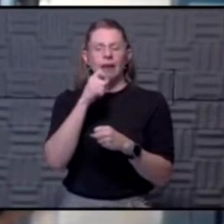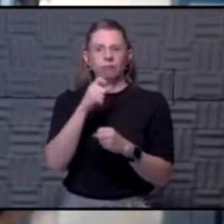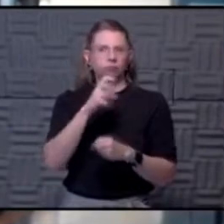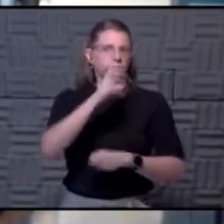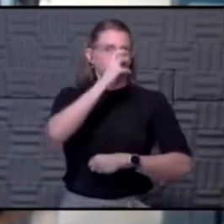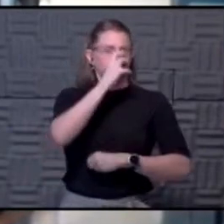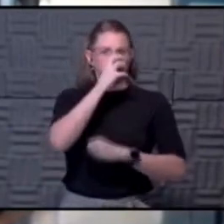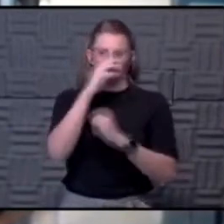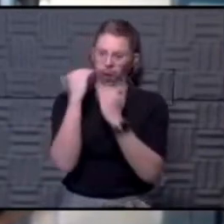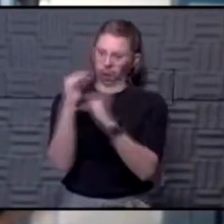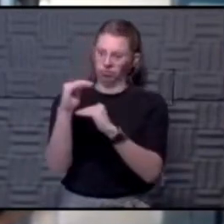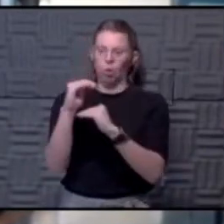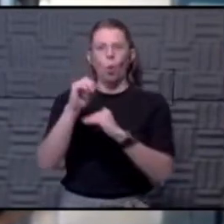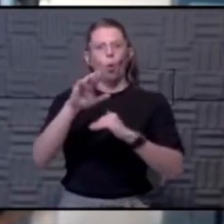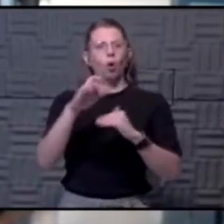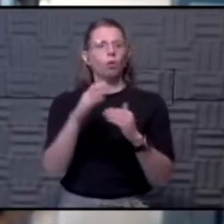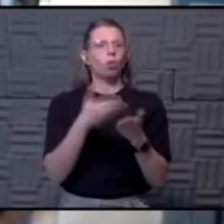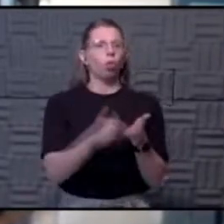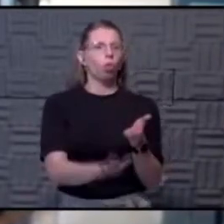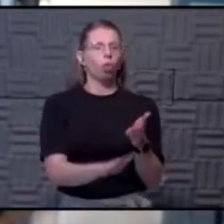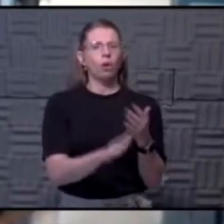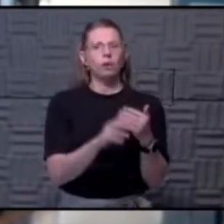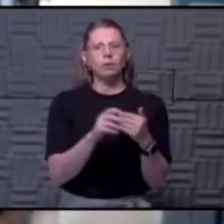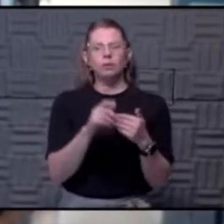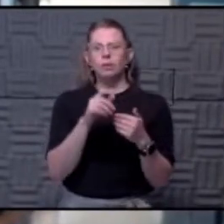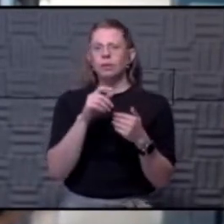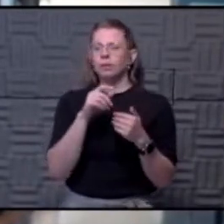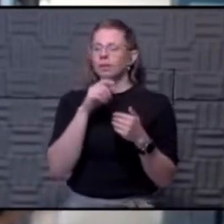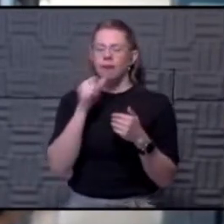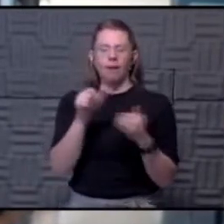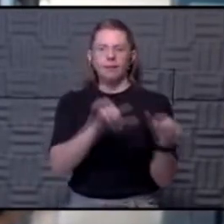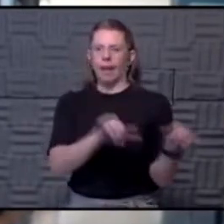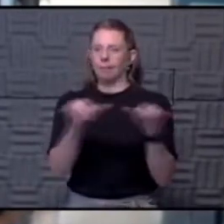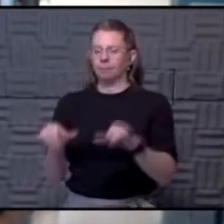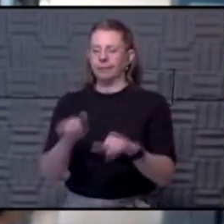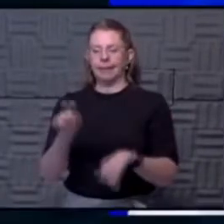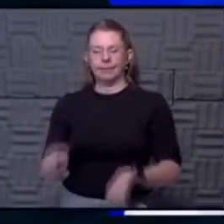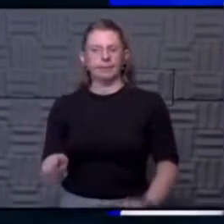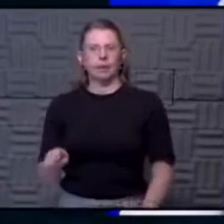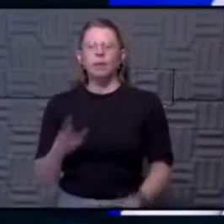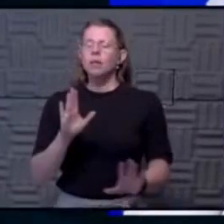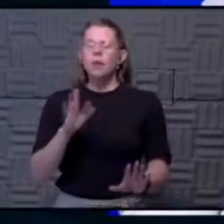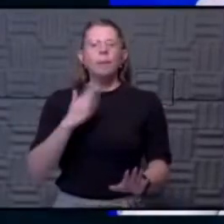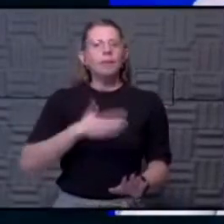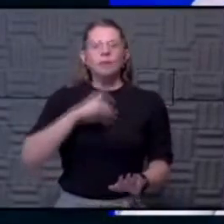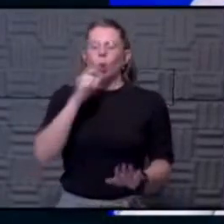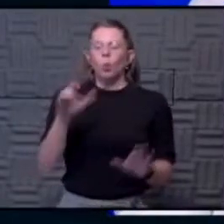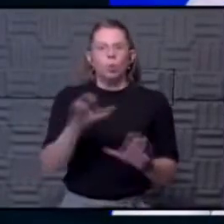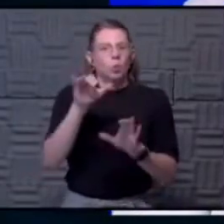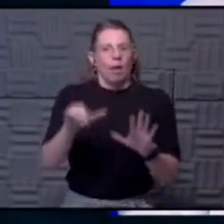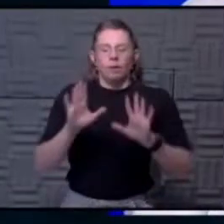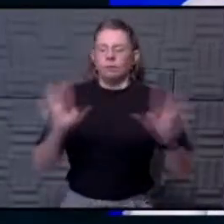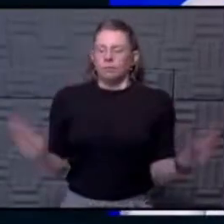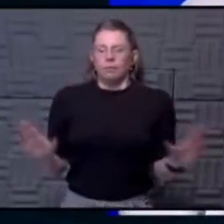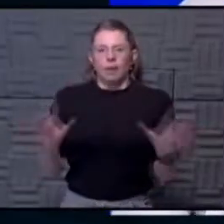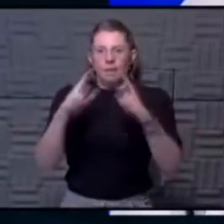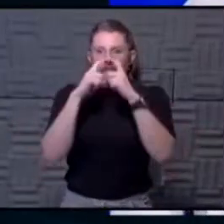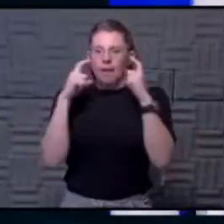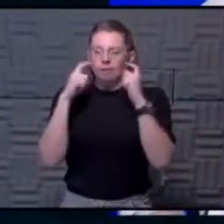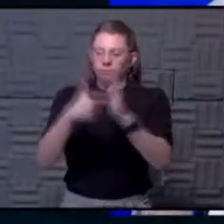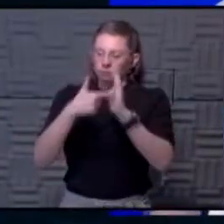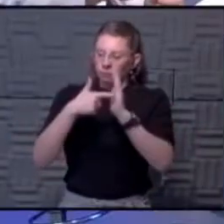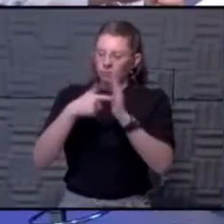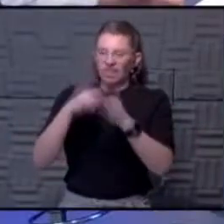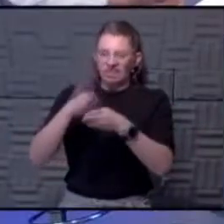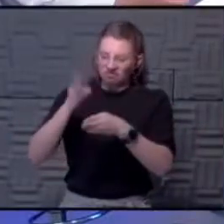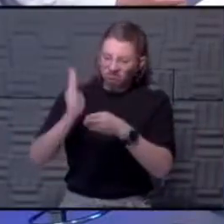and or too liberal. I can guarantee you we won't look like Texas. Yeah, please do not do that. Please do not end the mask mandate. But I think just